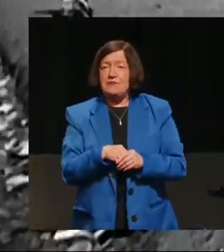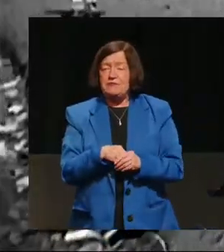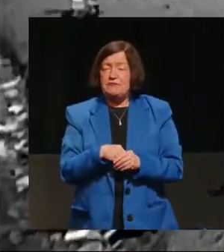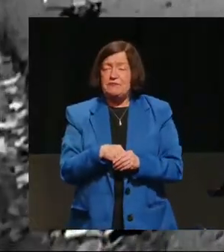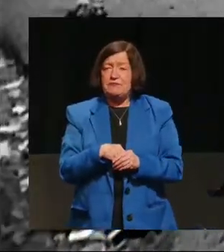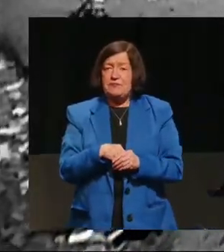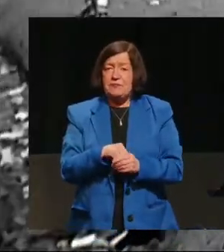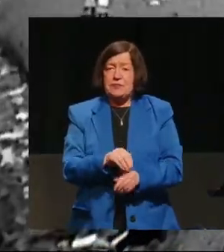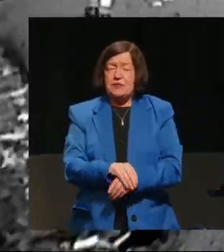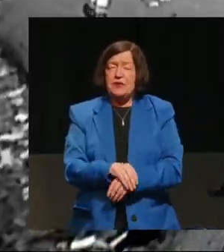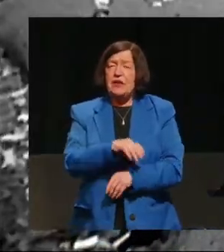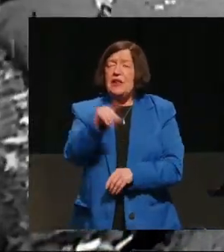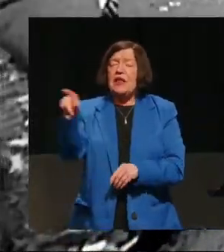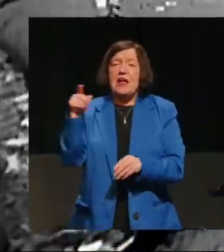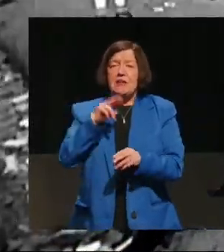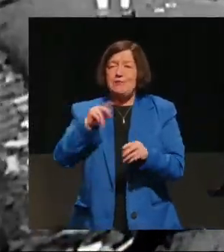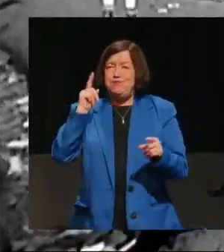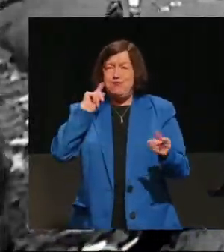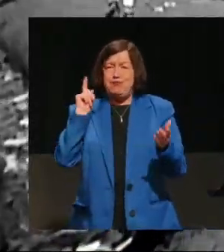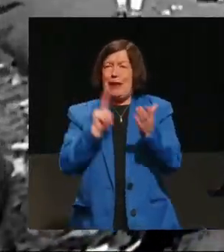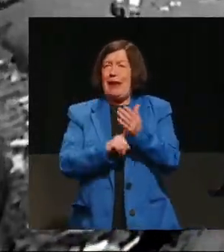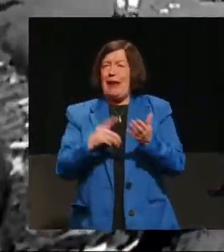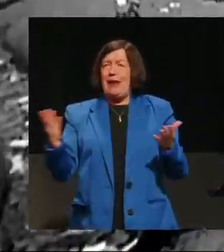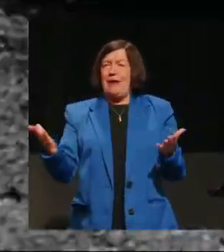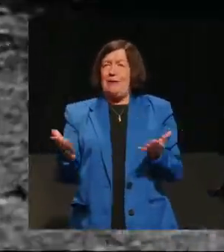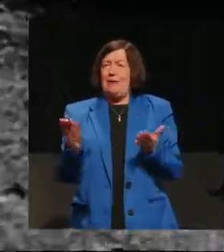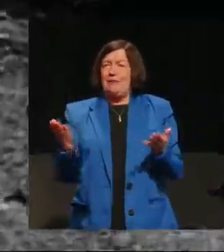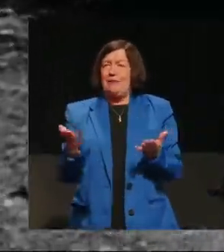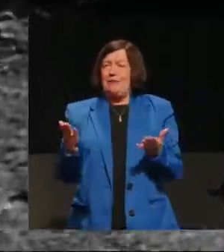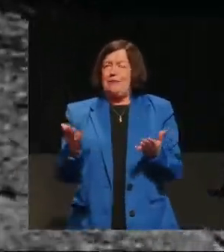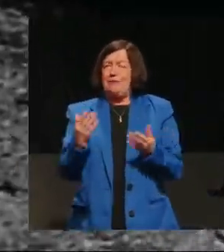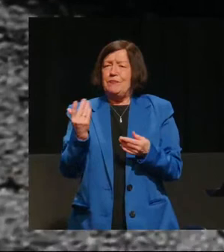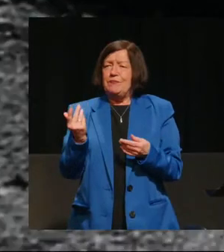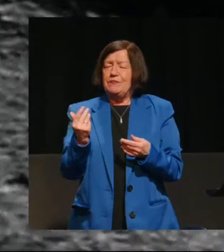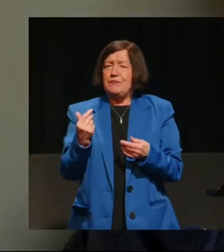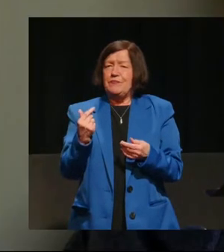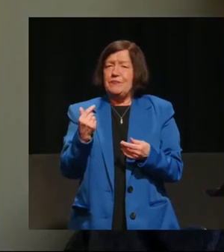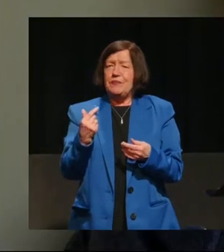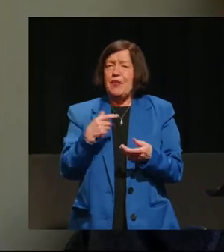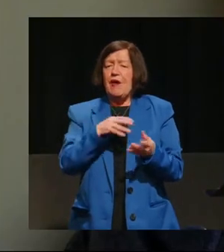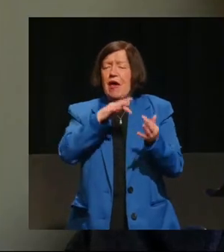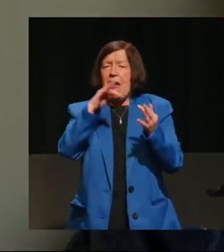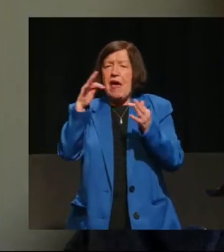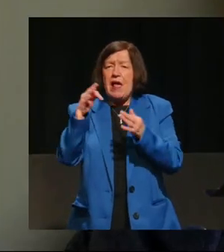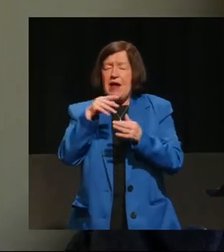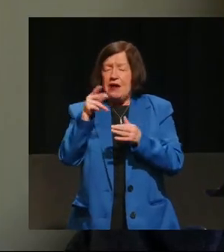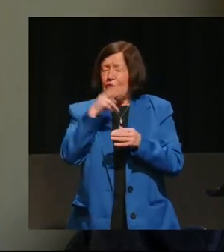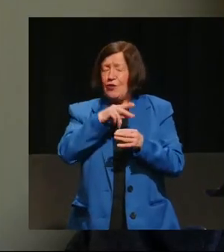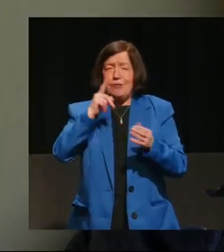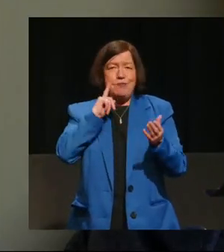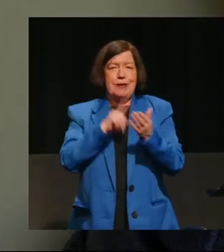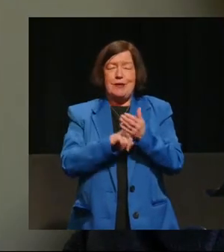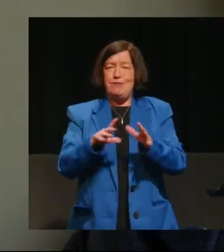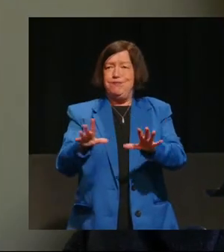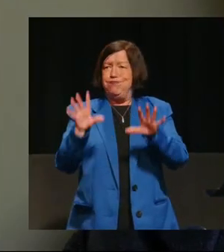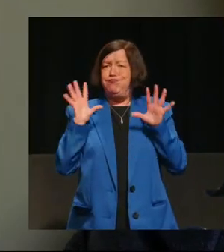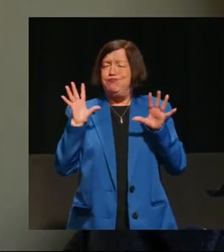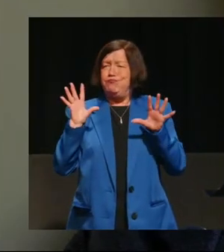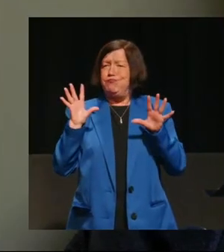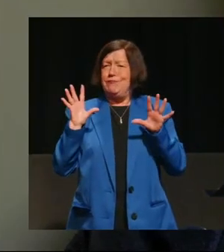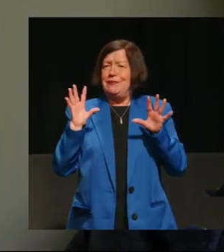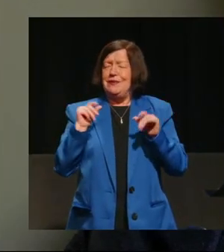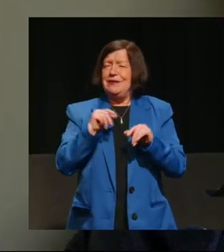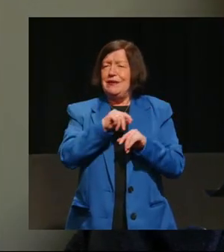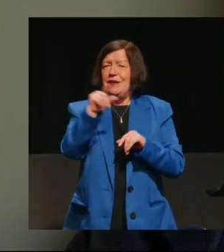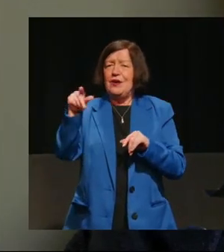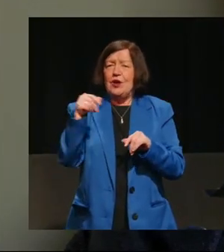didn't. Because it was unbelievable. I mean, absolutely unbelievable. You know,